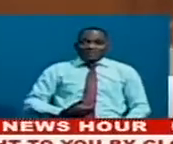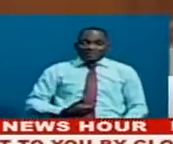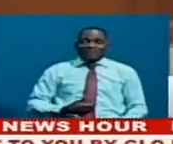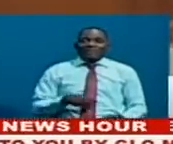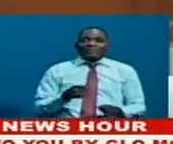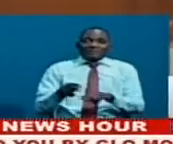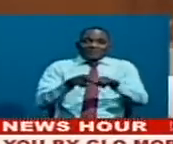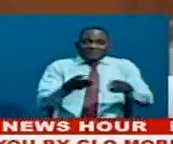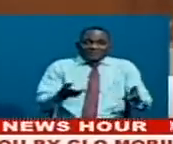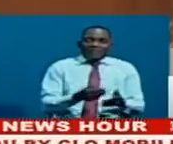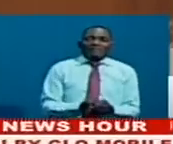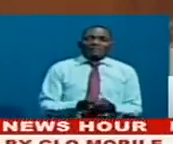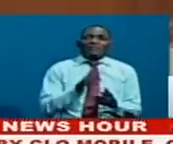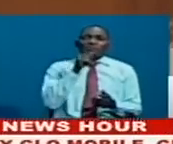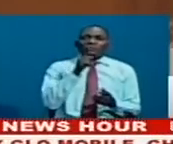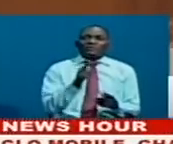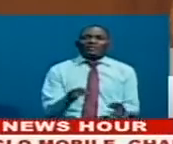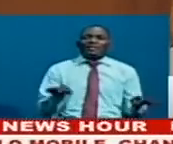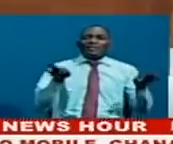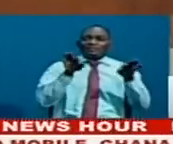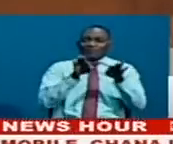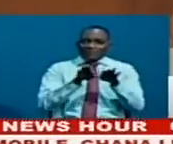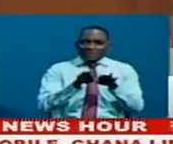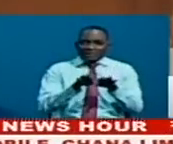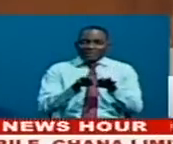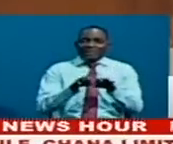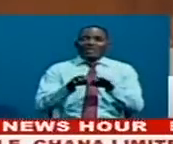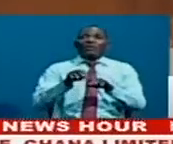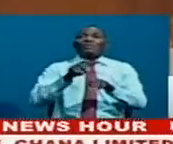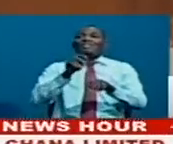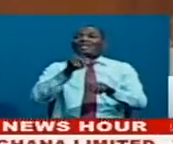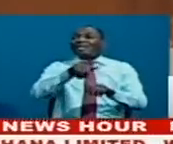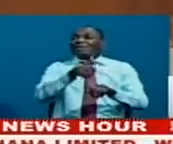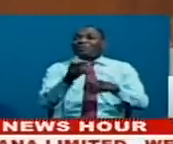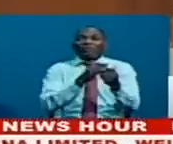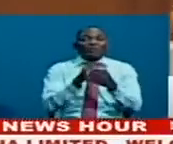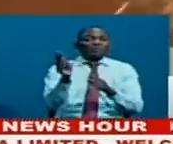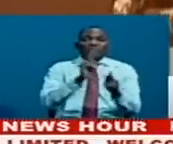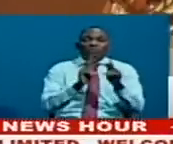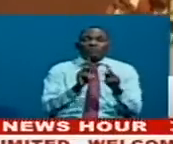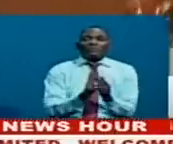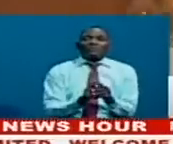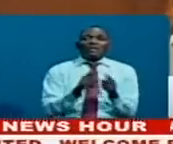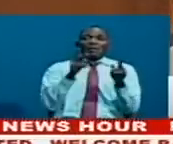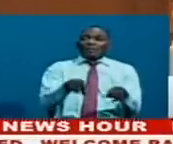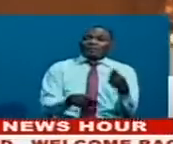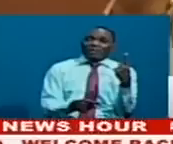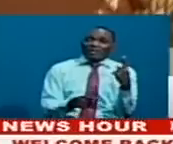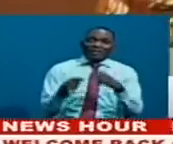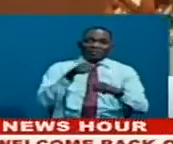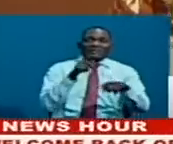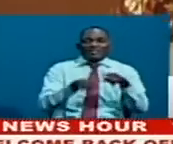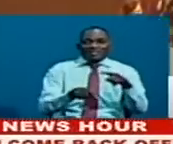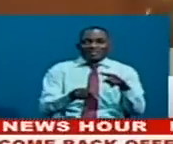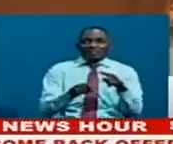suited. But it's important that all sides, because one person cannot fight, it